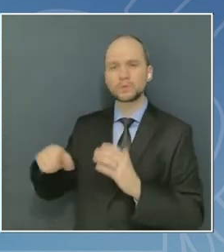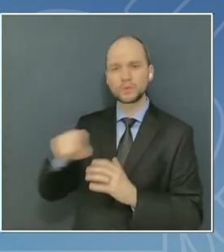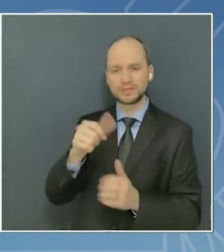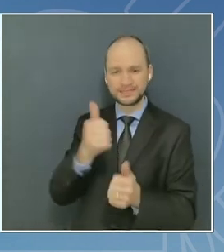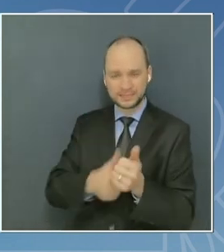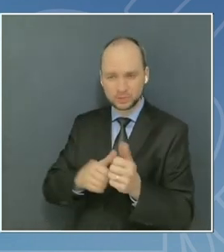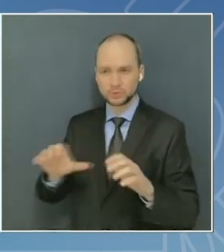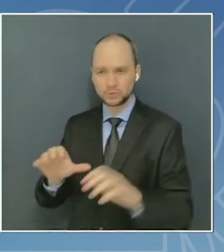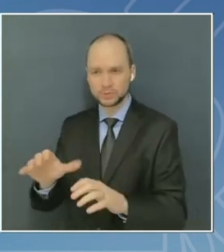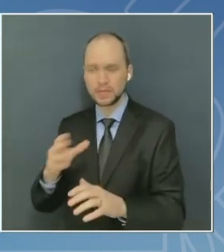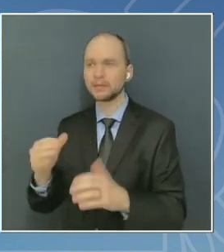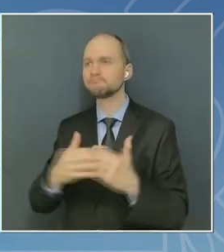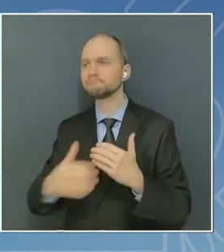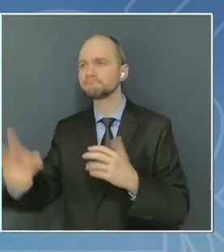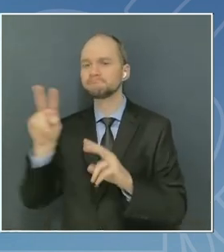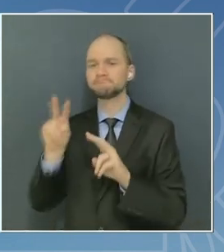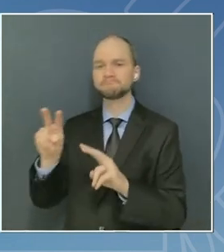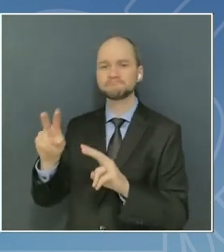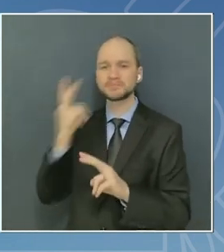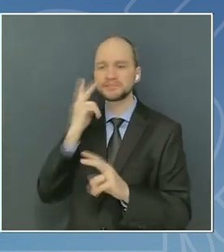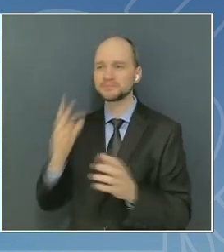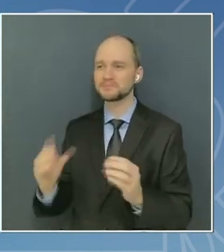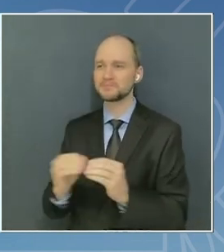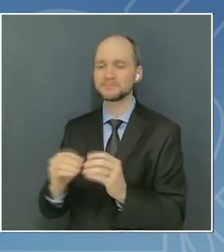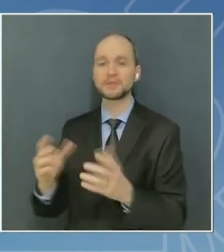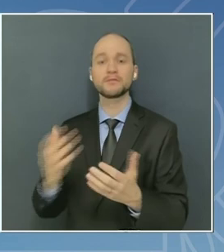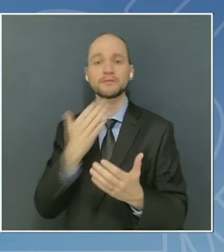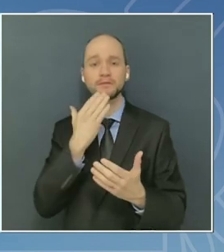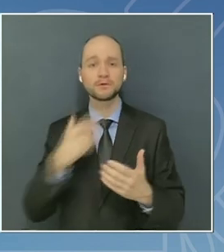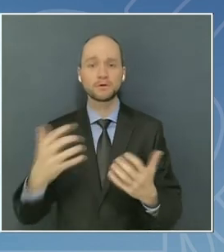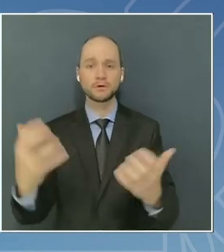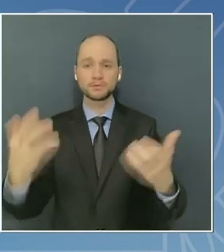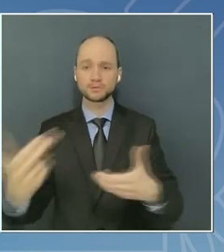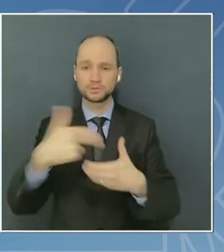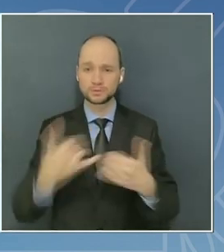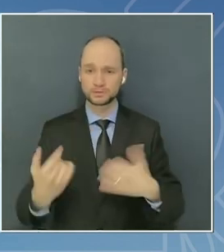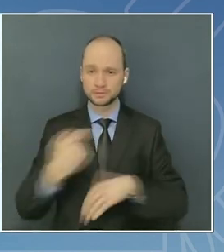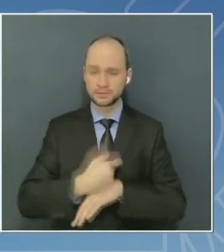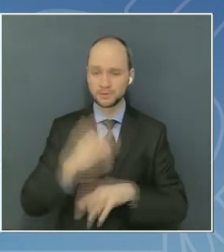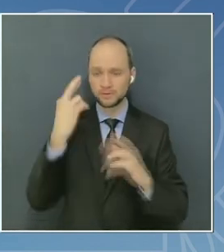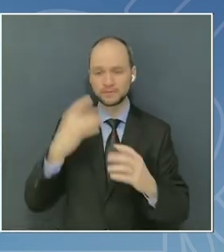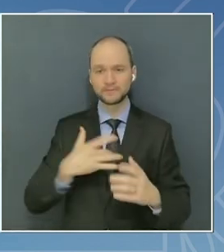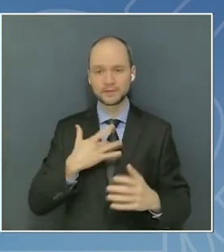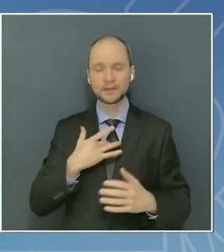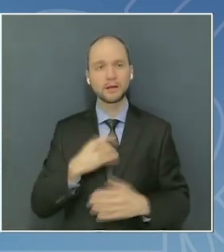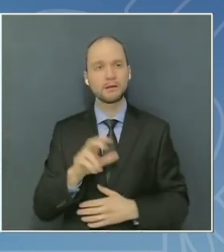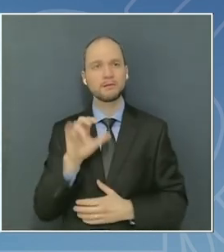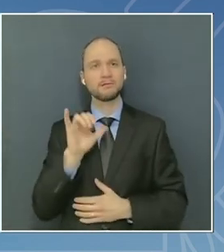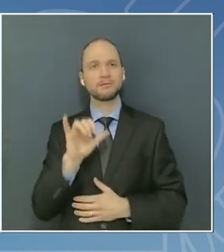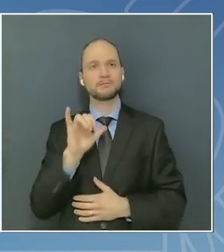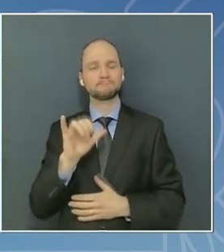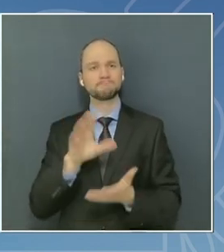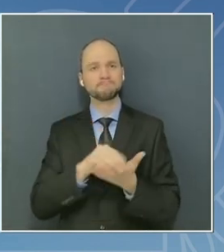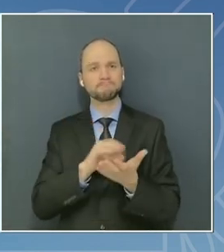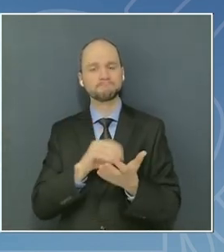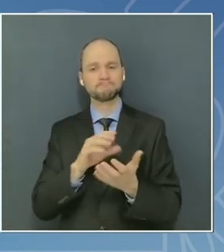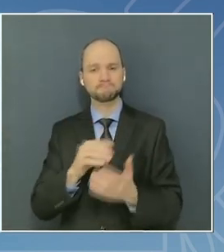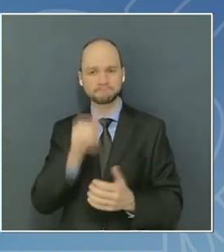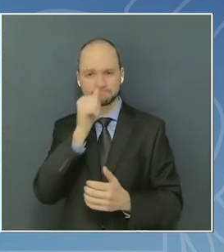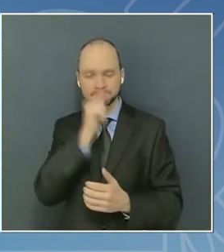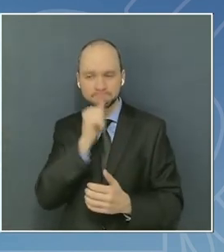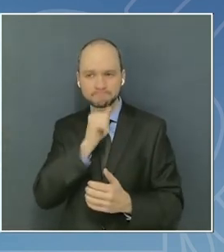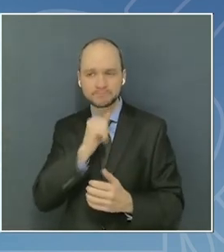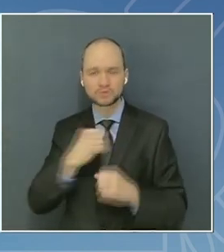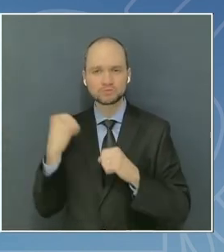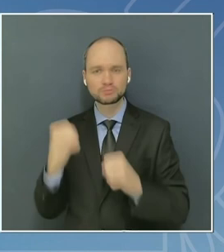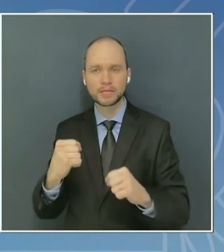joining, thank you for joining us. We hope you found this discussion inspiring and learned a bit about the resilience, strength,